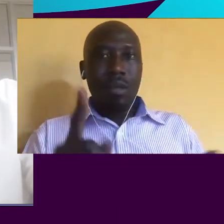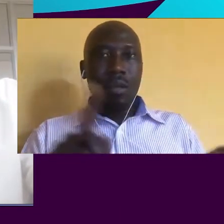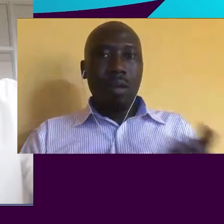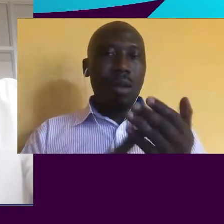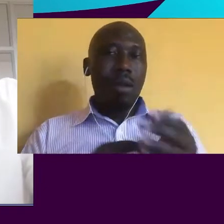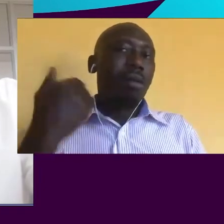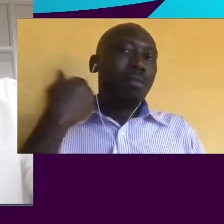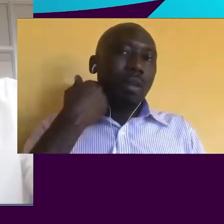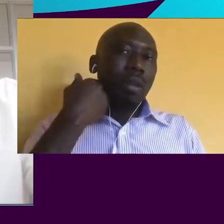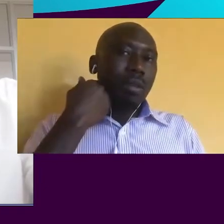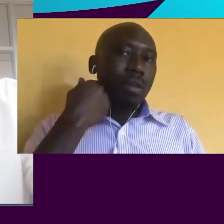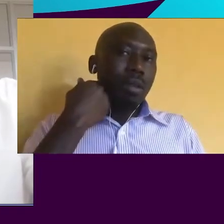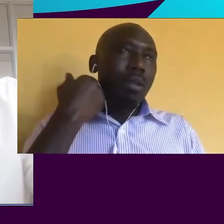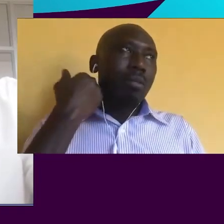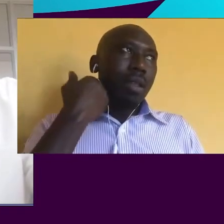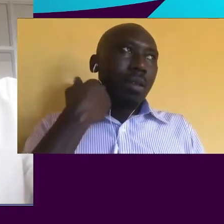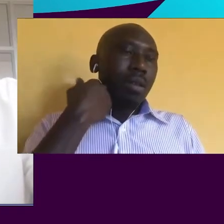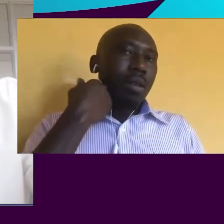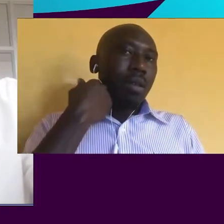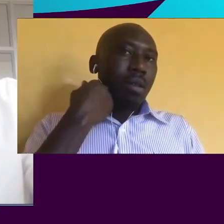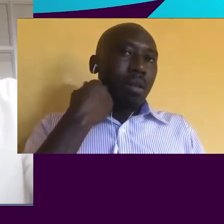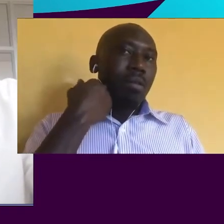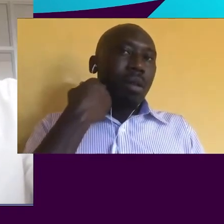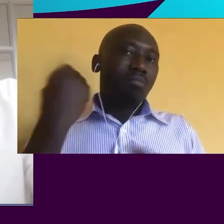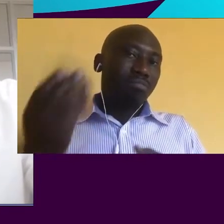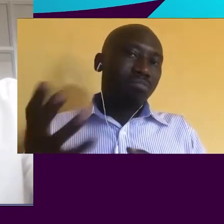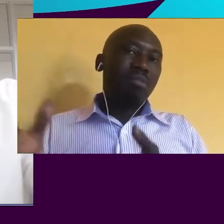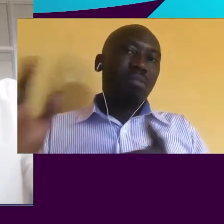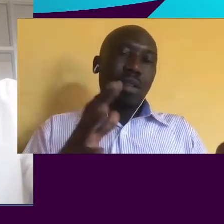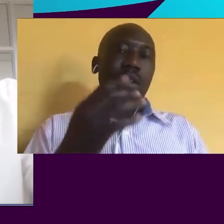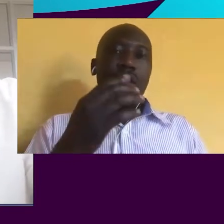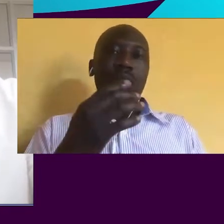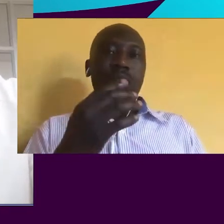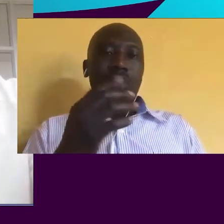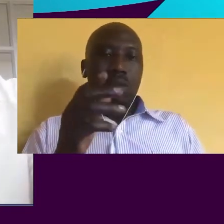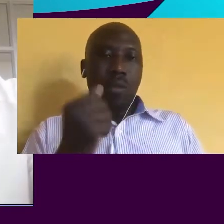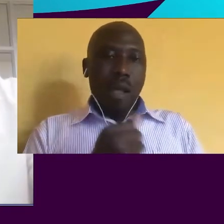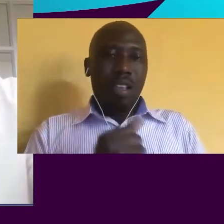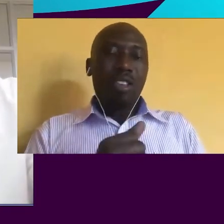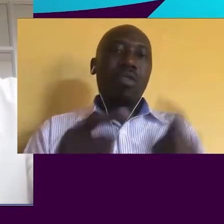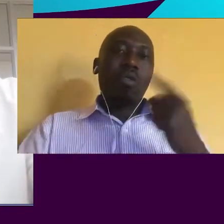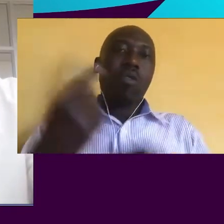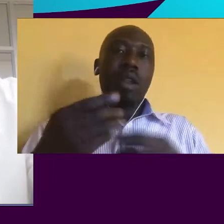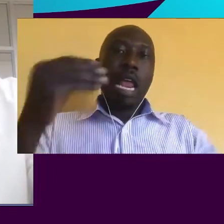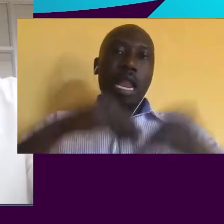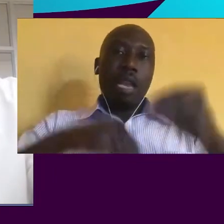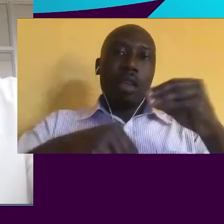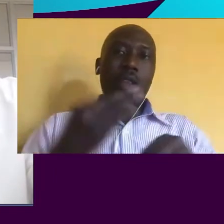minor thing, you know? Yeah. You're very likely to win an election if you have enough of them to give out